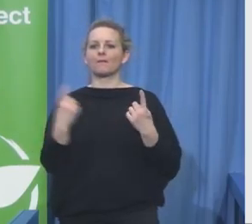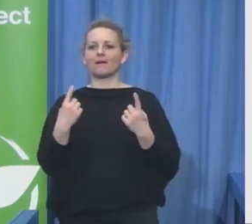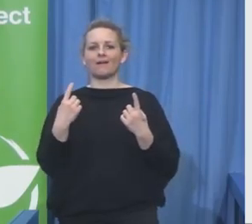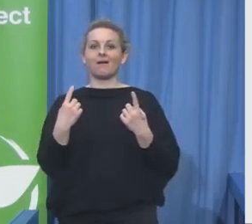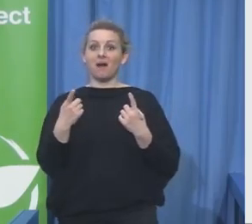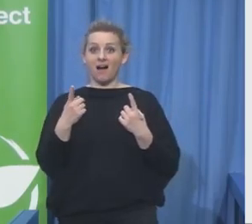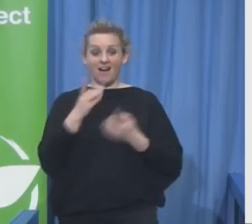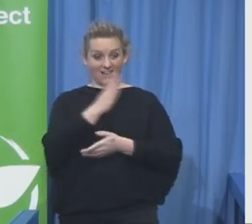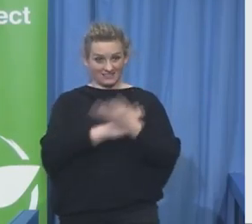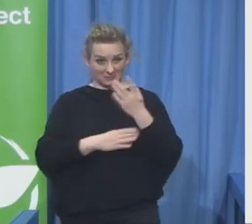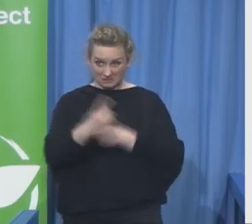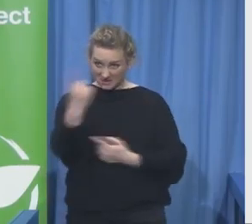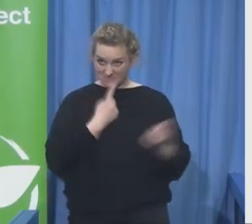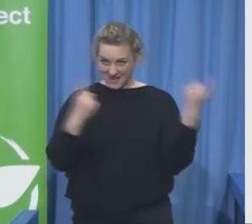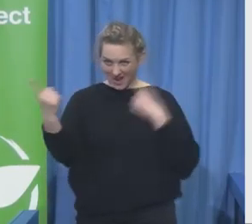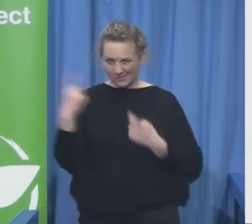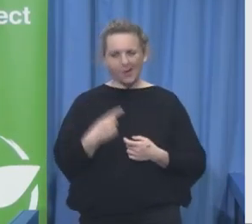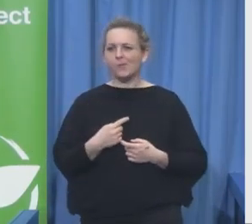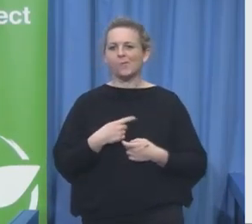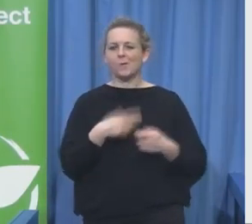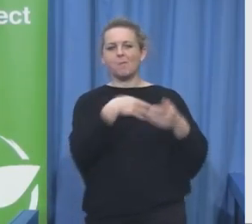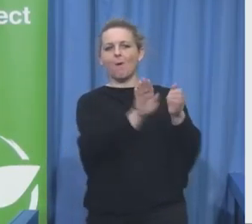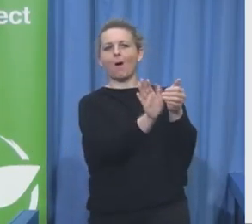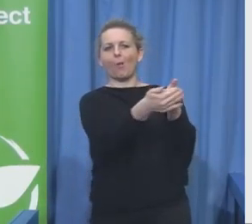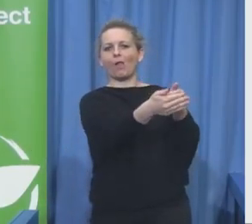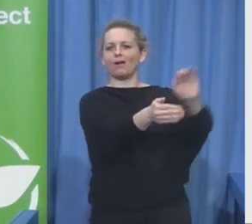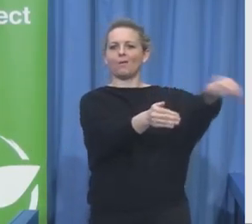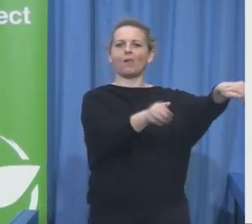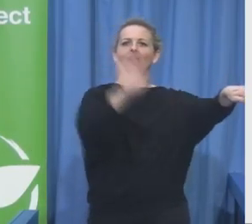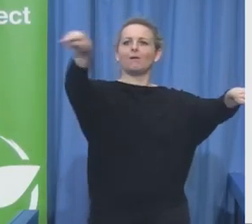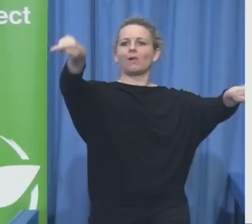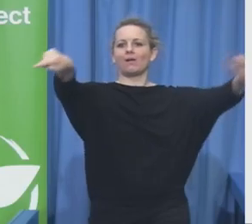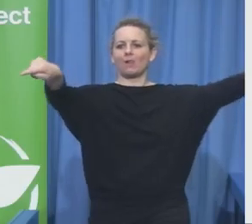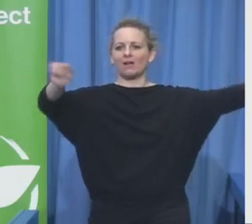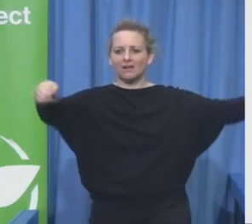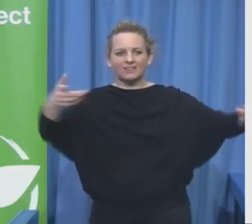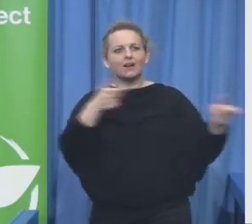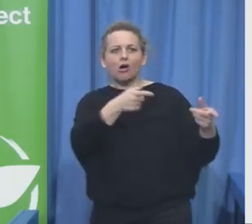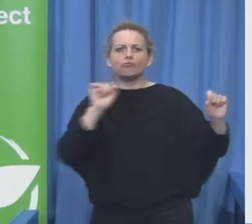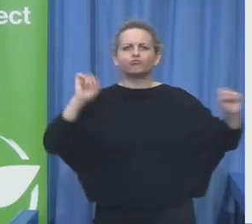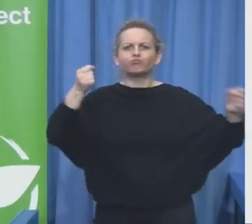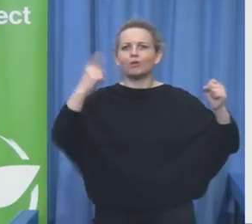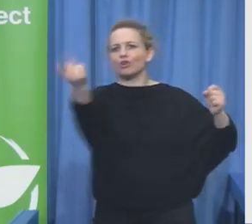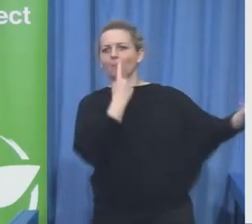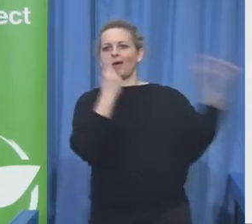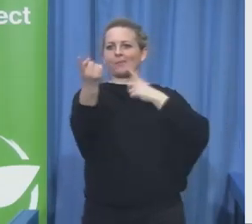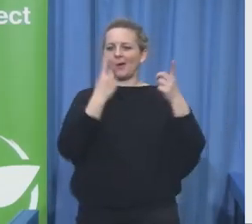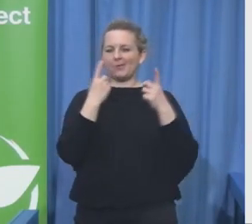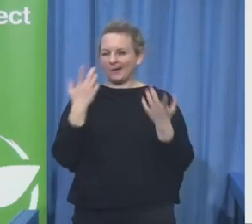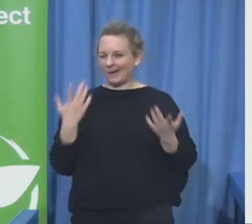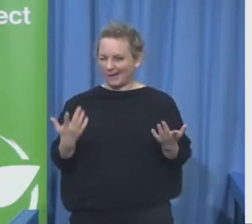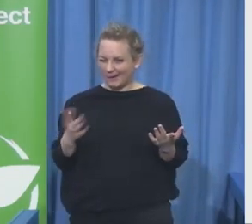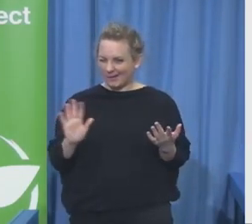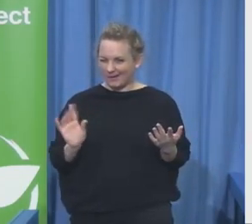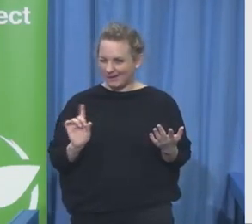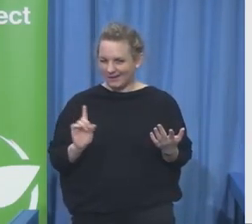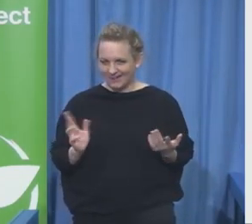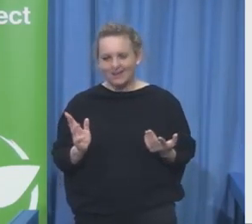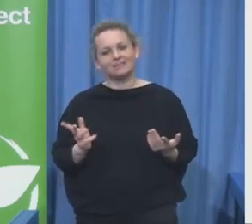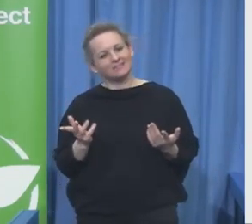That's who you need to be engaging with, because unfortunately, the career services offices, we just had